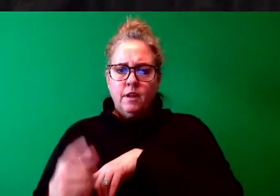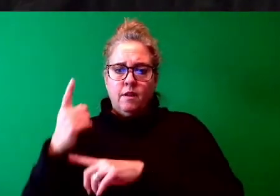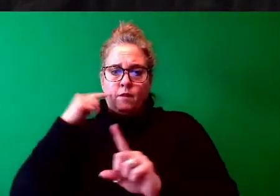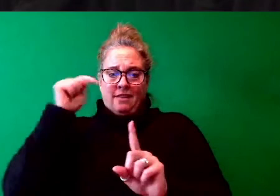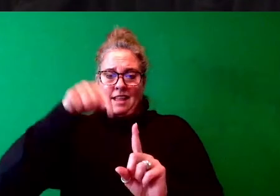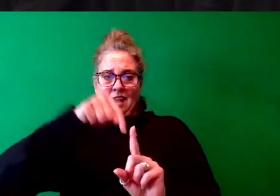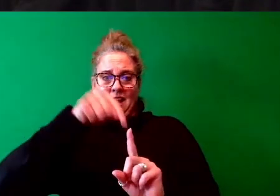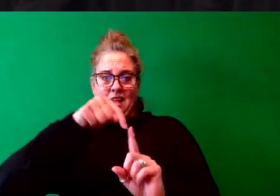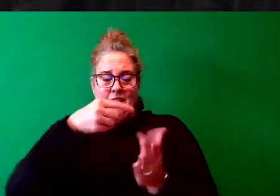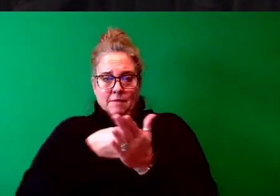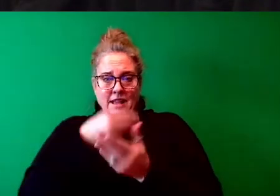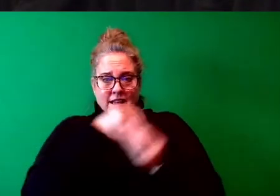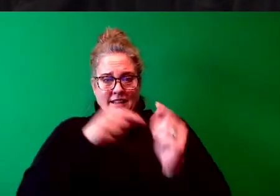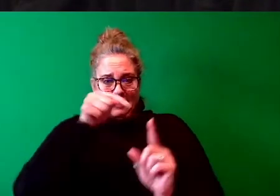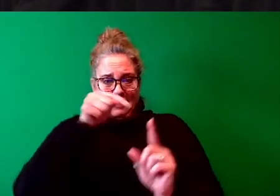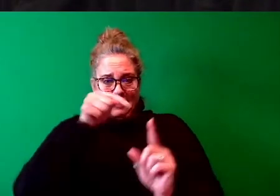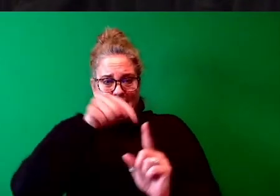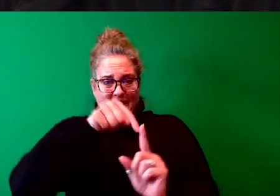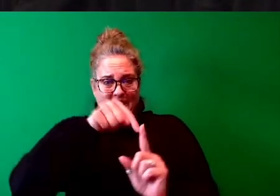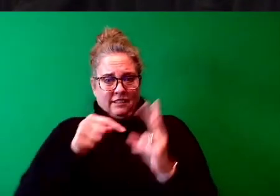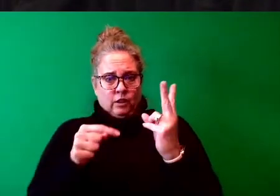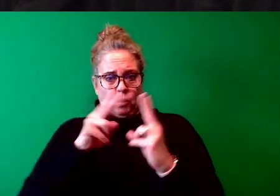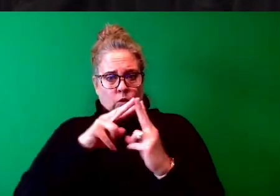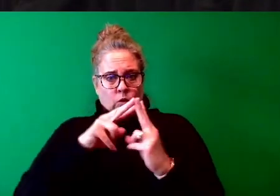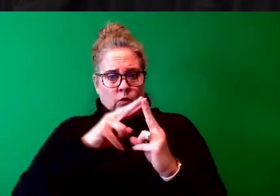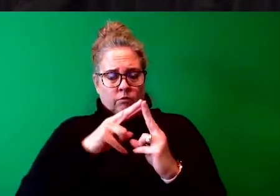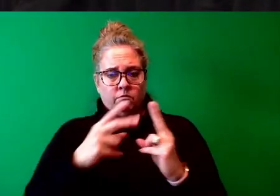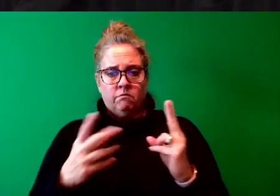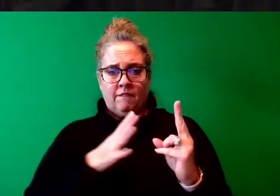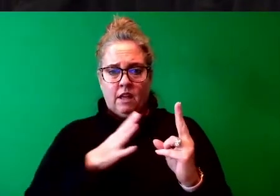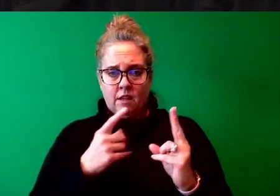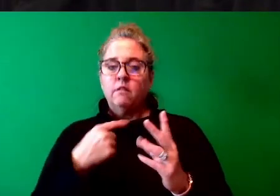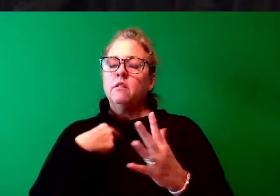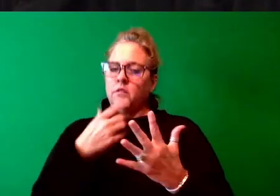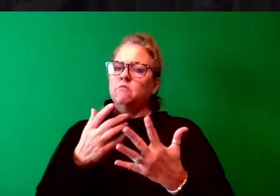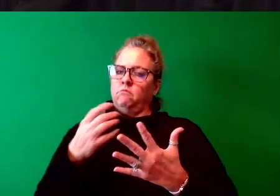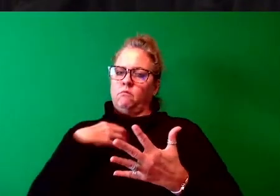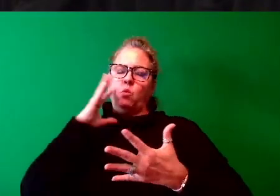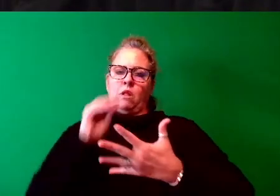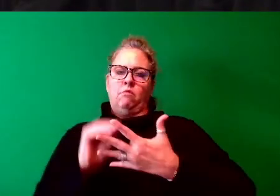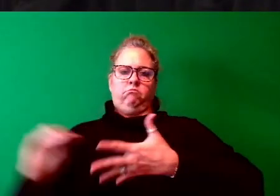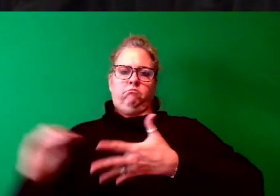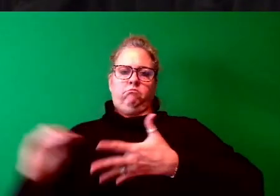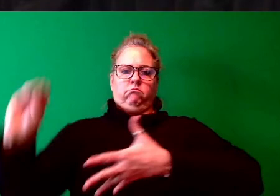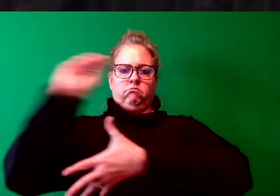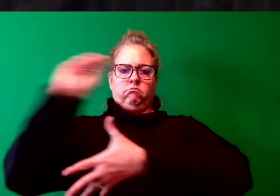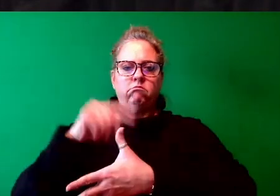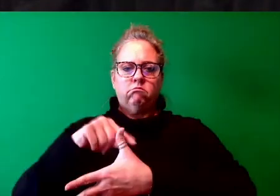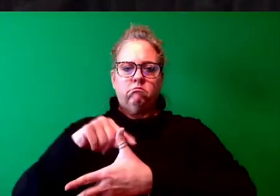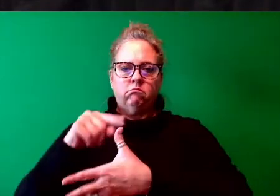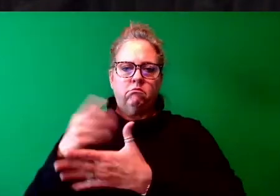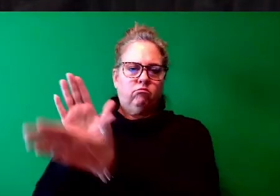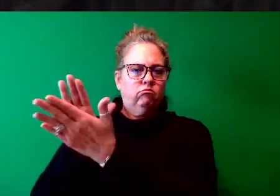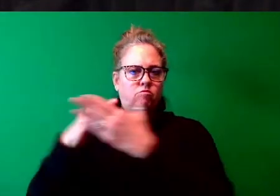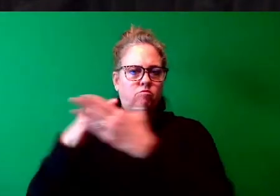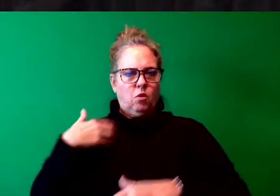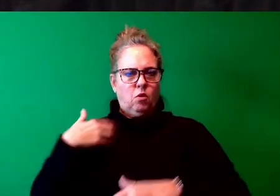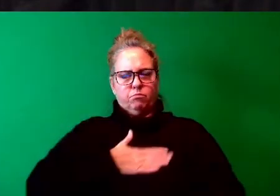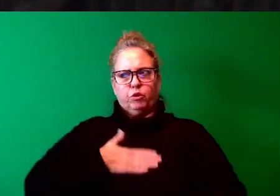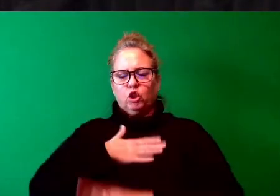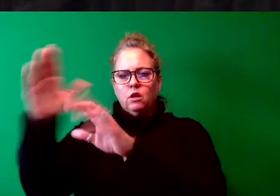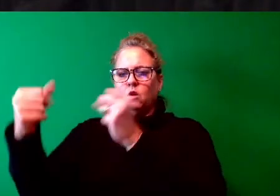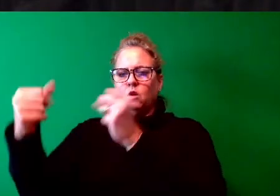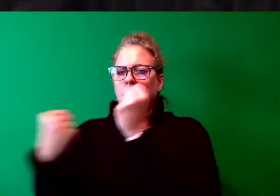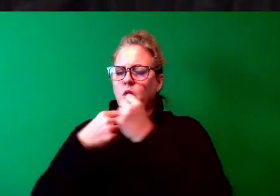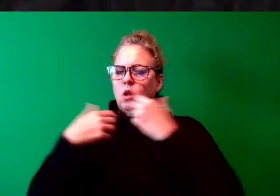Yeah. And that's been very appreciated. Noted. Okay.